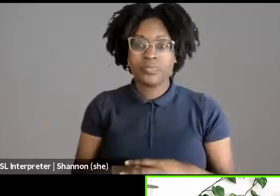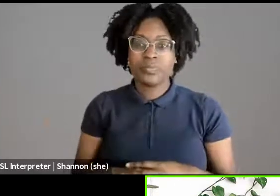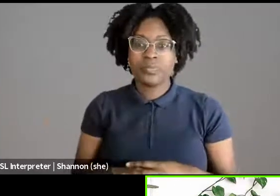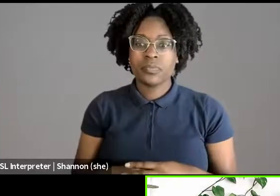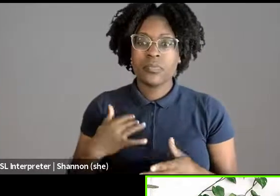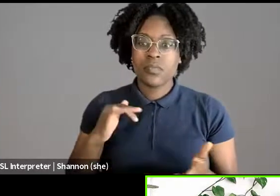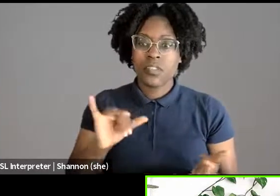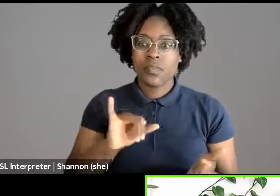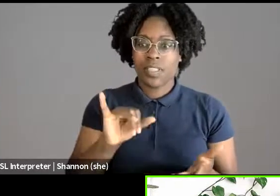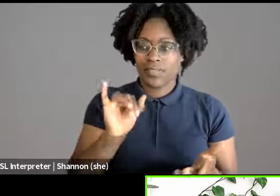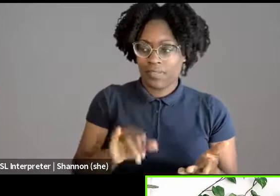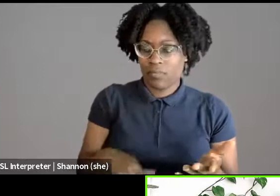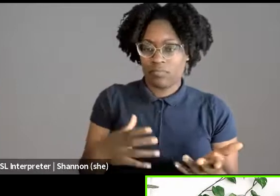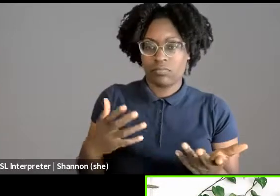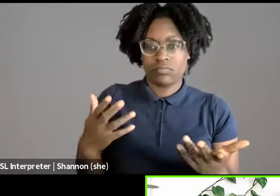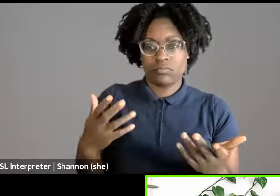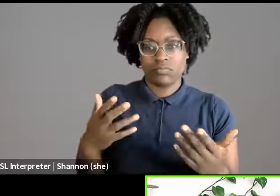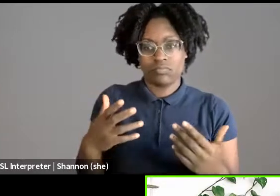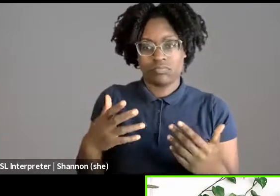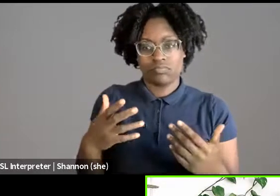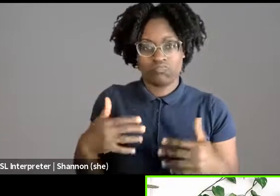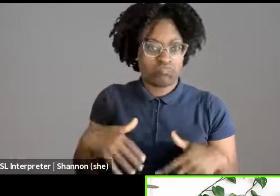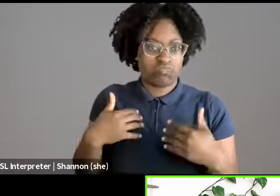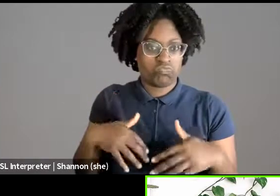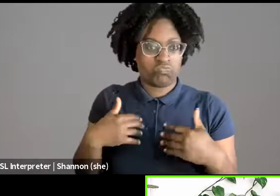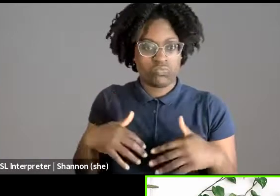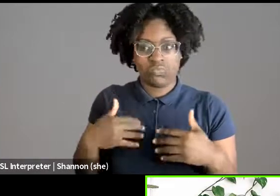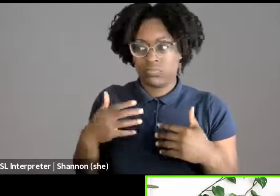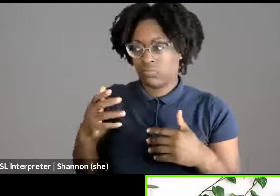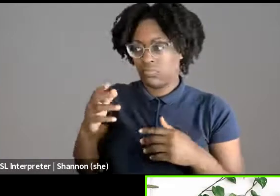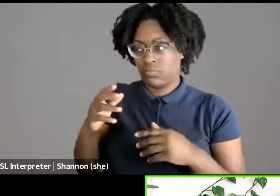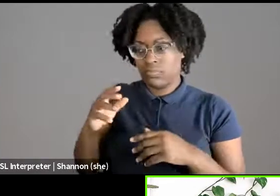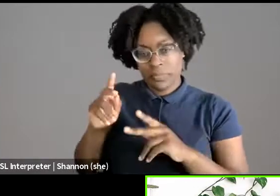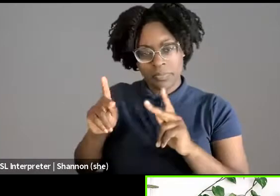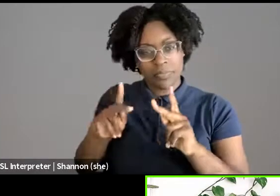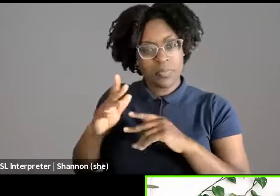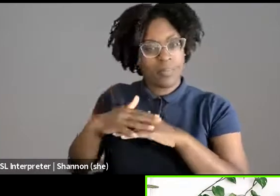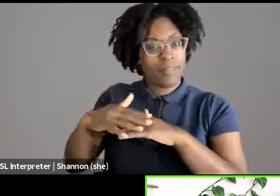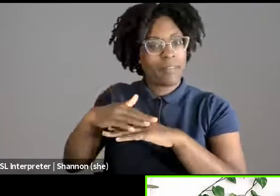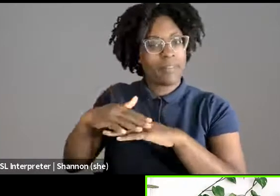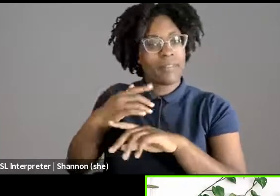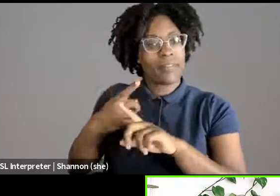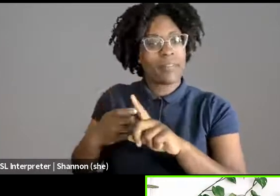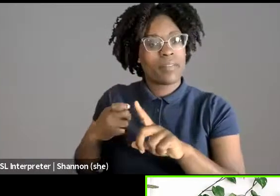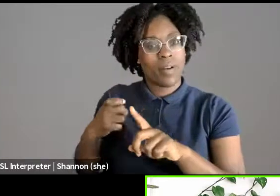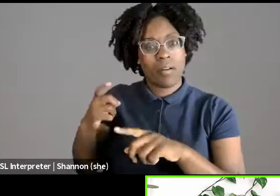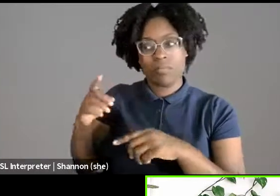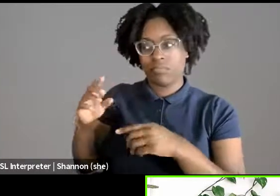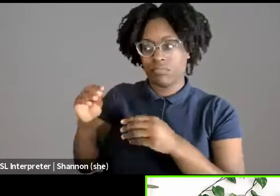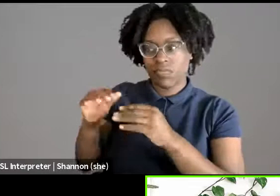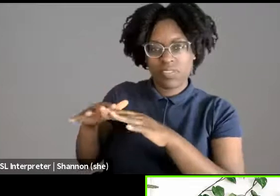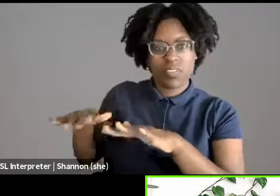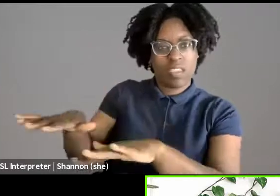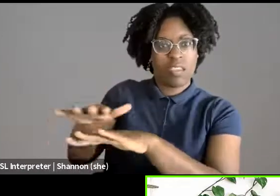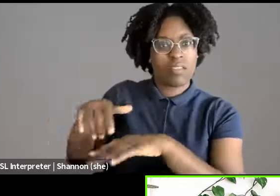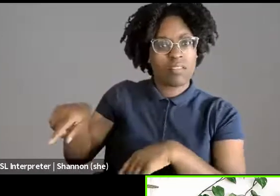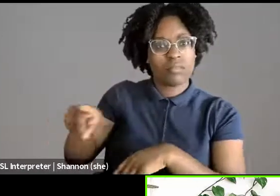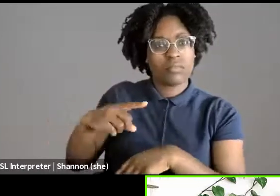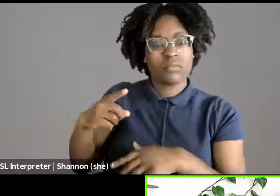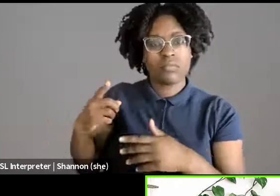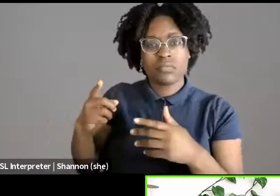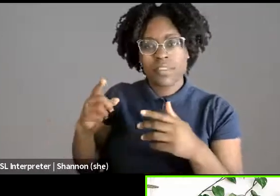to survive is a huge part of what these accountable relationships, what the transformation could look like in this